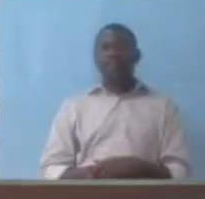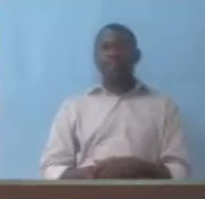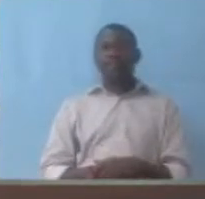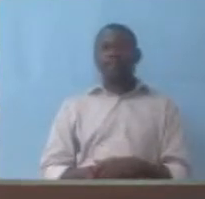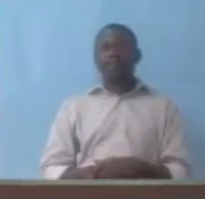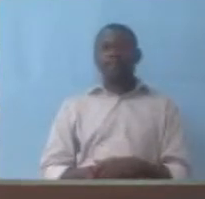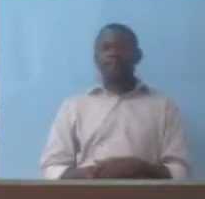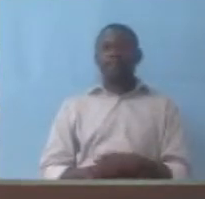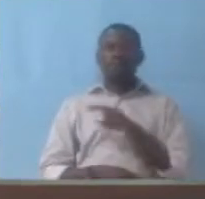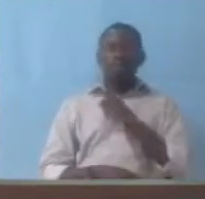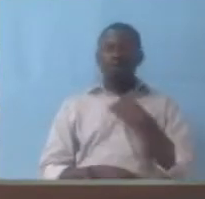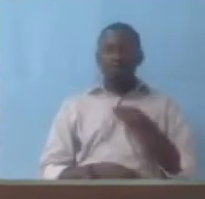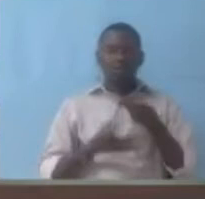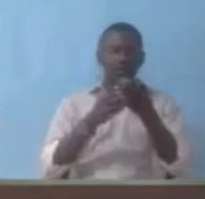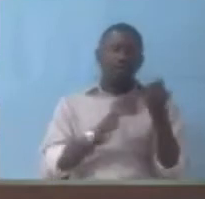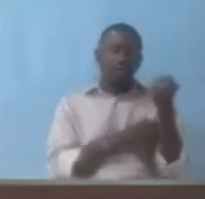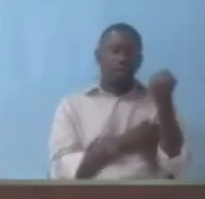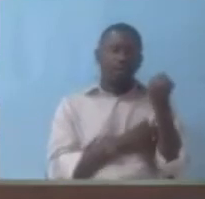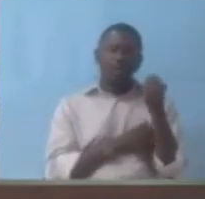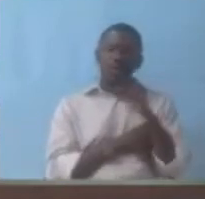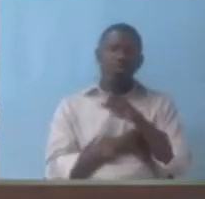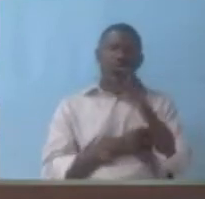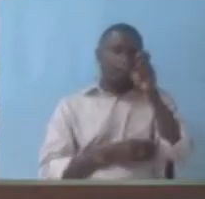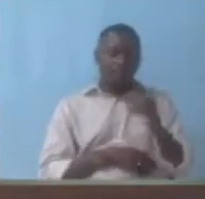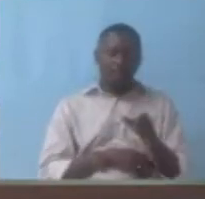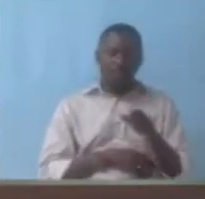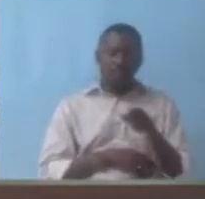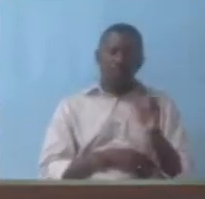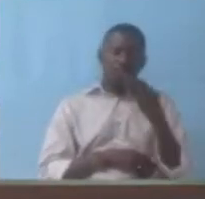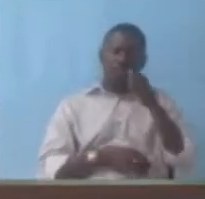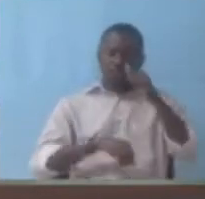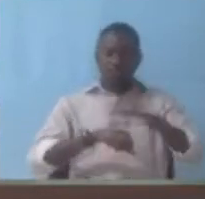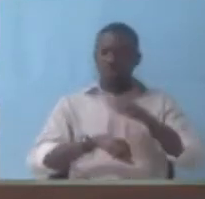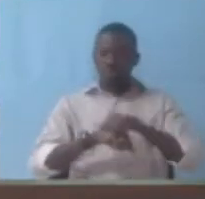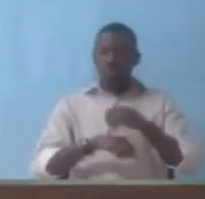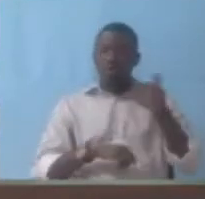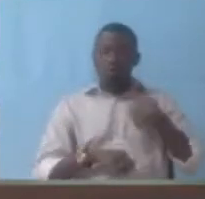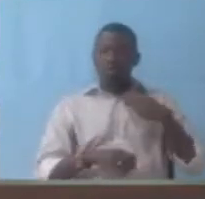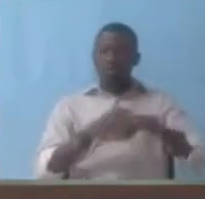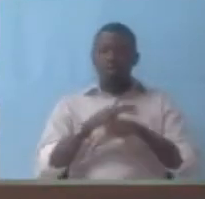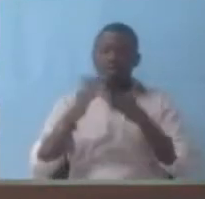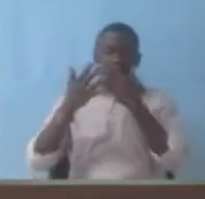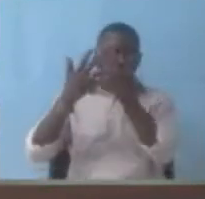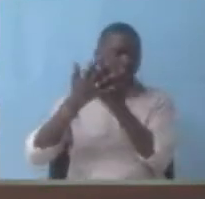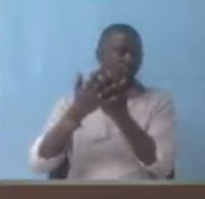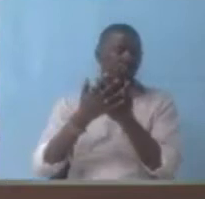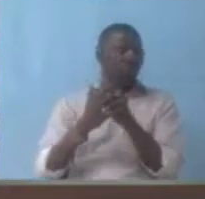section 2, subsection 2 and 3 did not empower anyone to torture persons in detention.